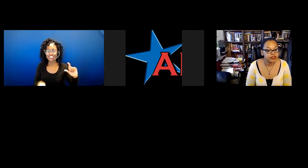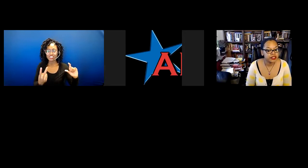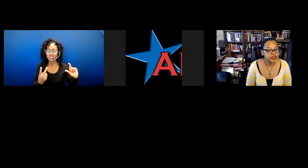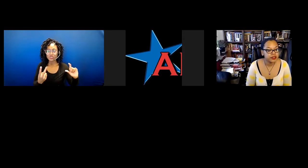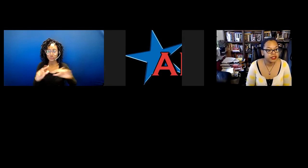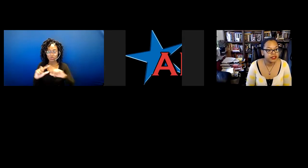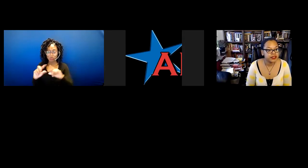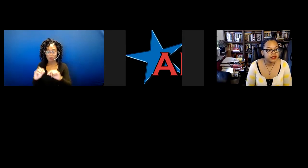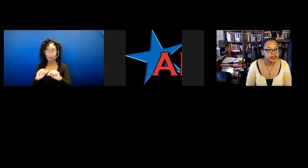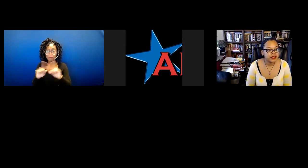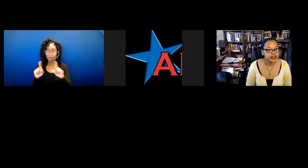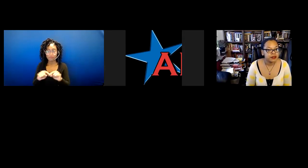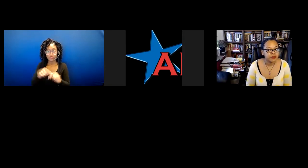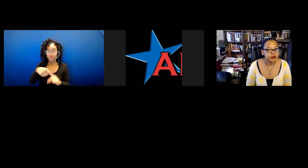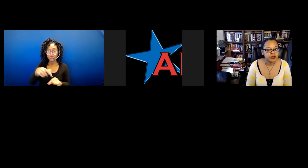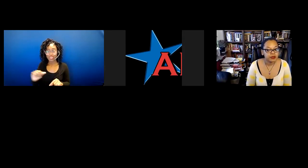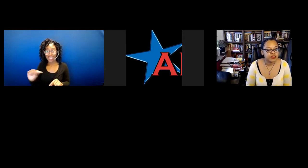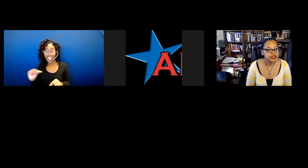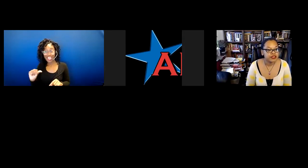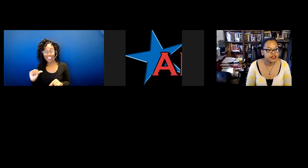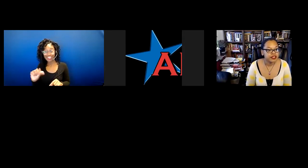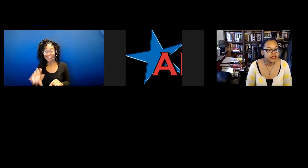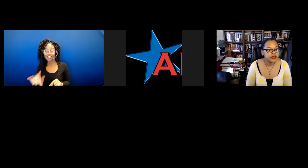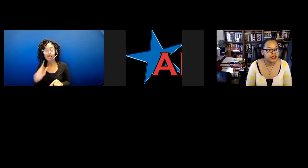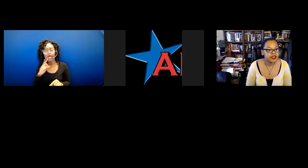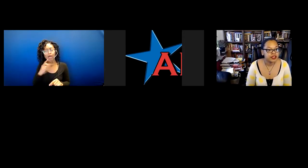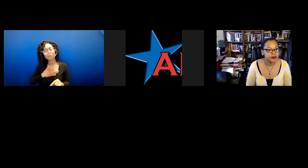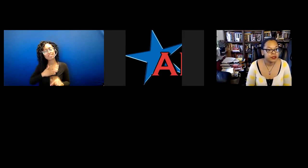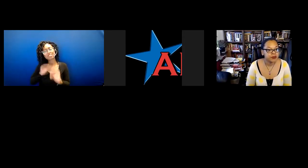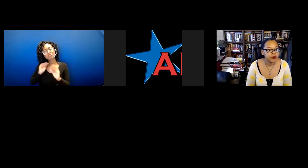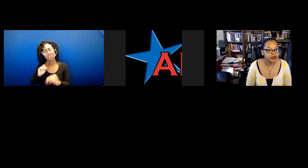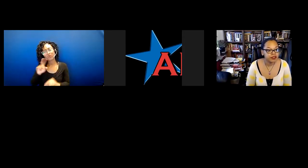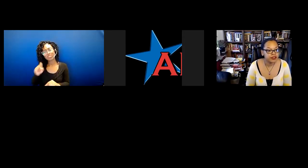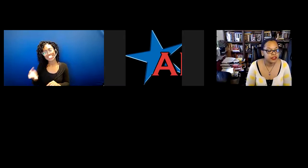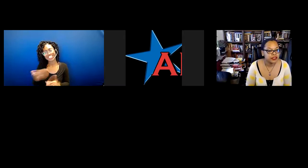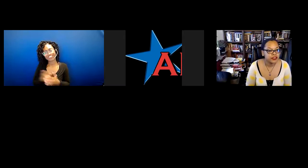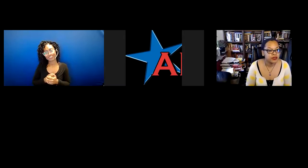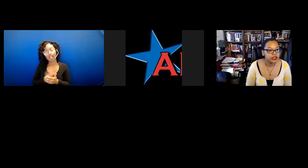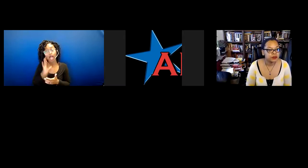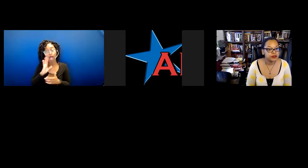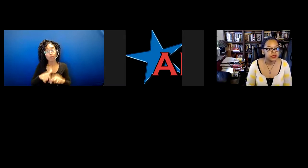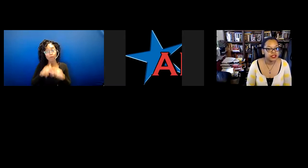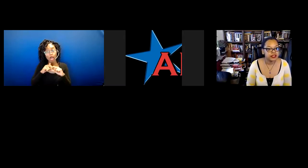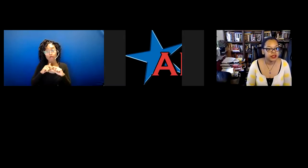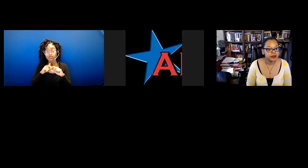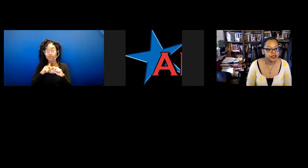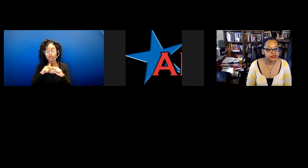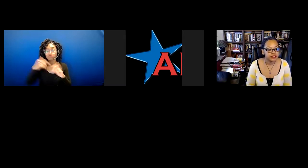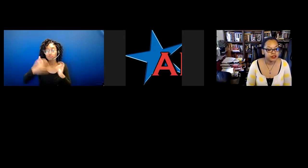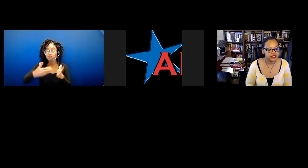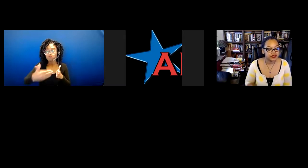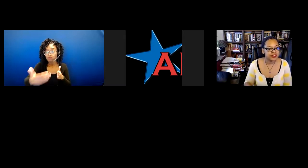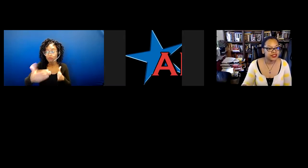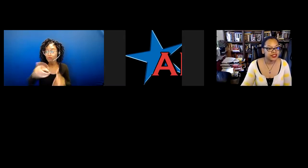that say Q&A. Putting questions in there, I will pause throughout and I will